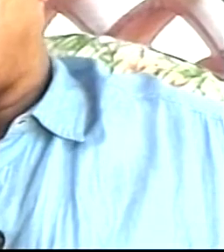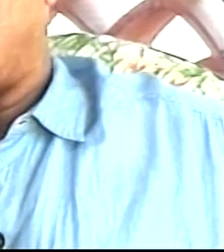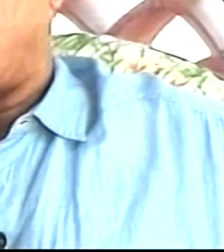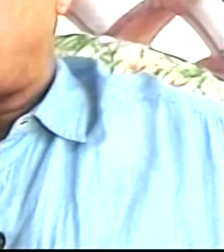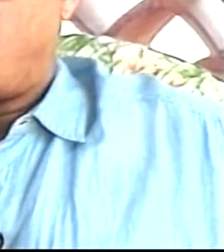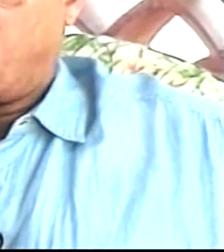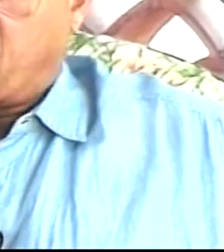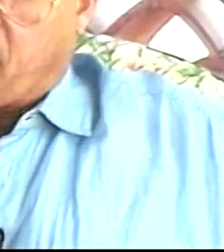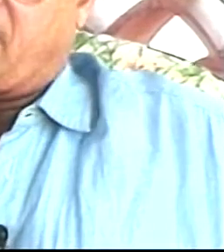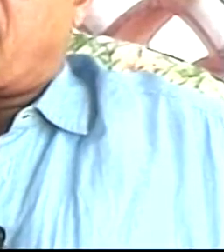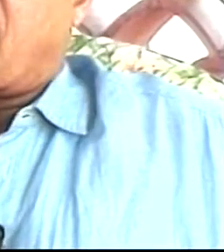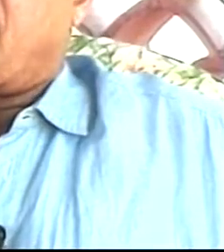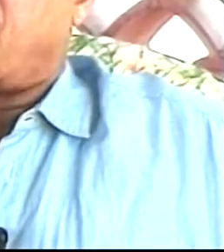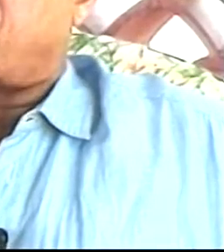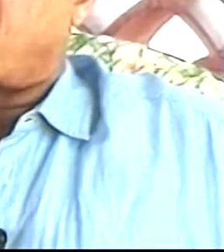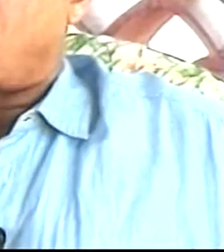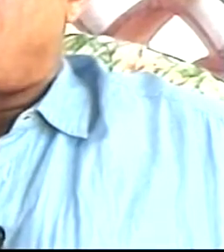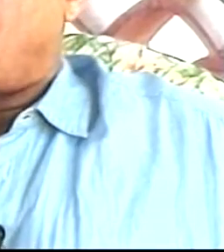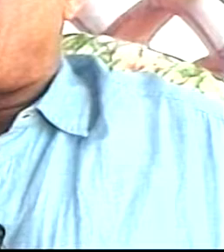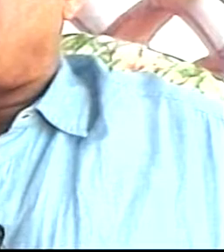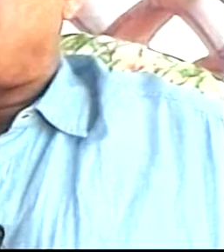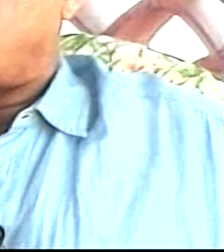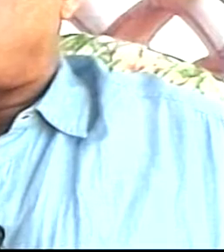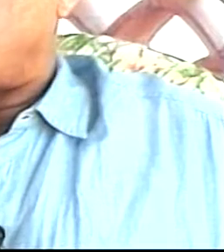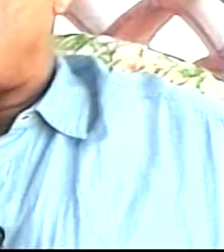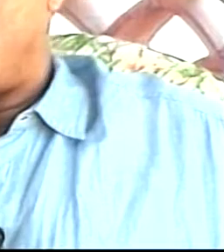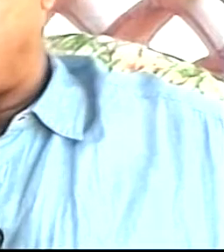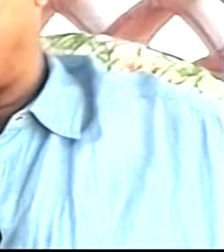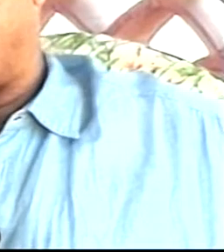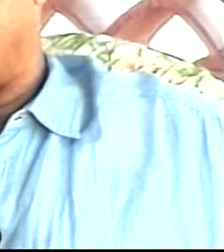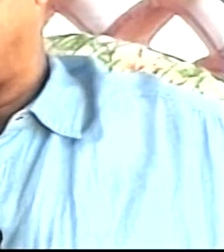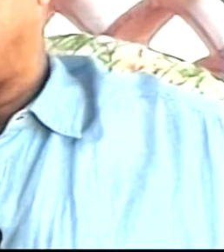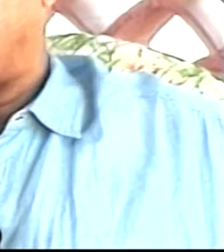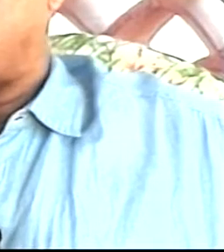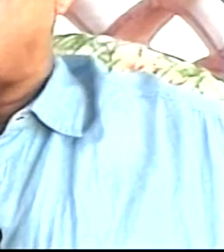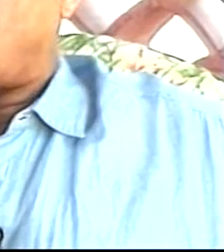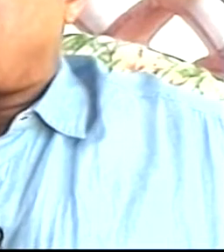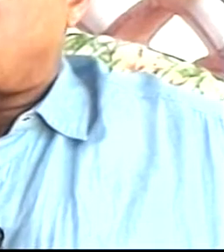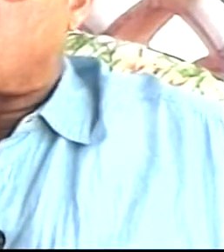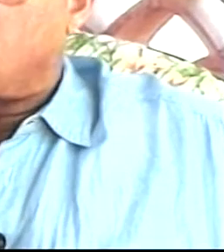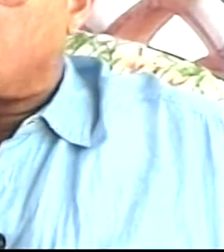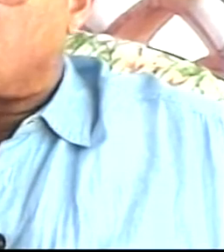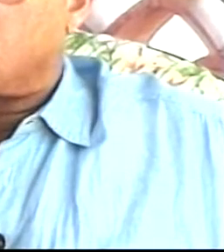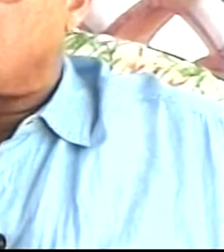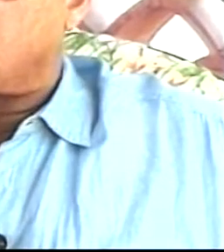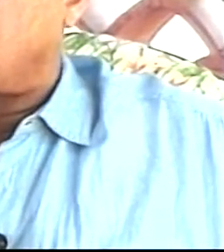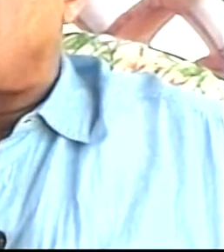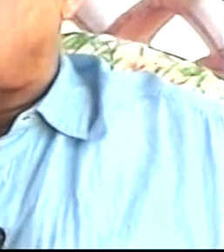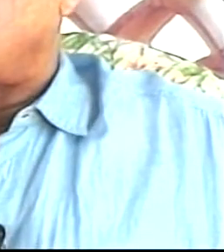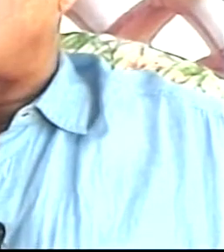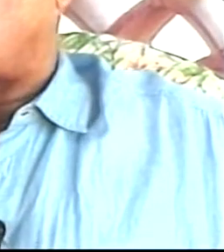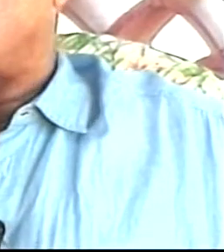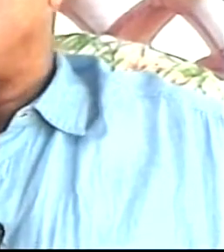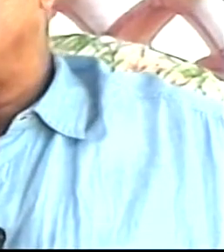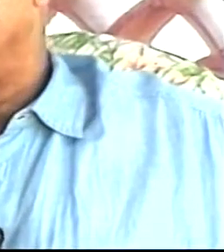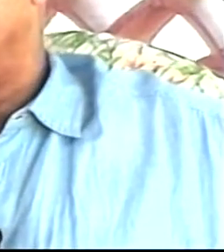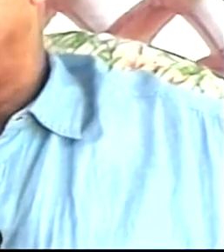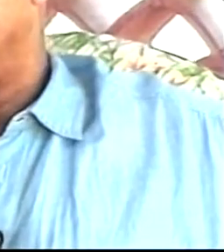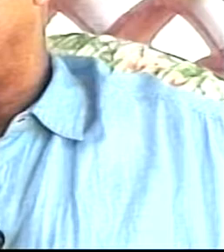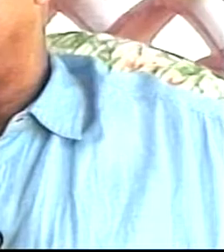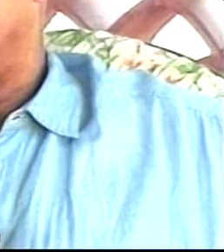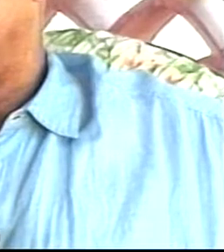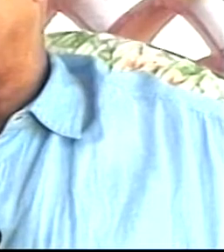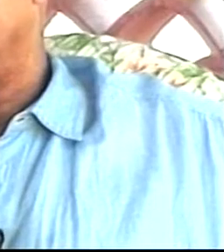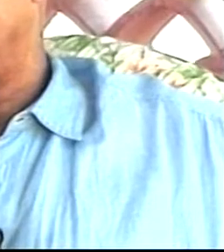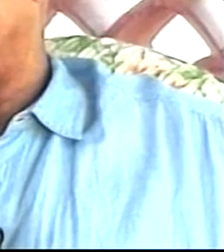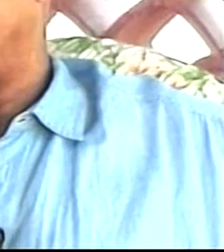as the Barbadian involved in the controversial HARP project of the 1960s, in which a 119-foot-long gun was erected